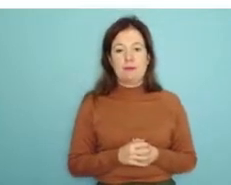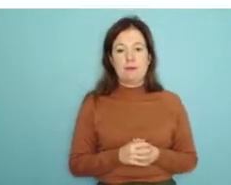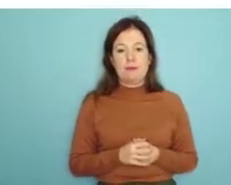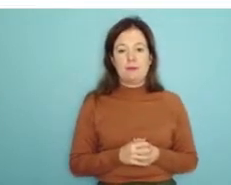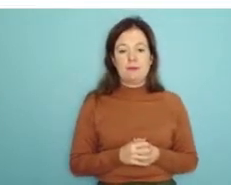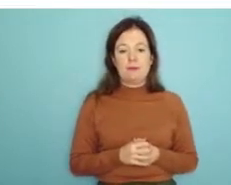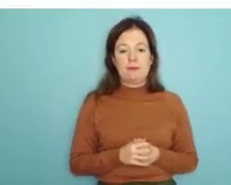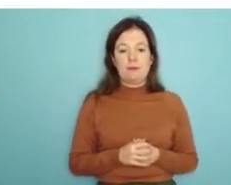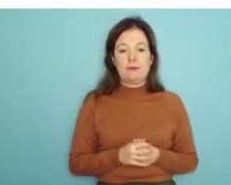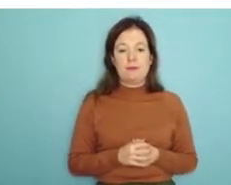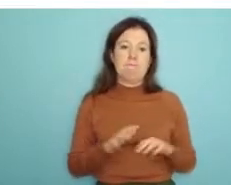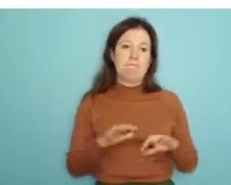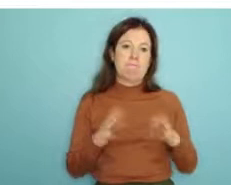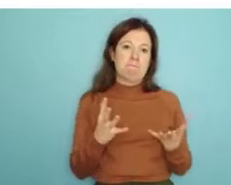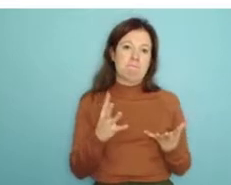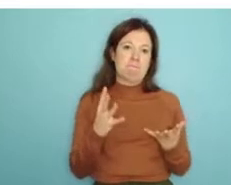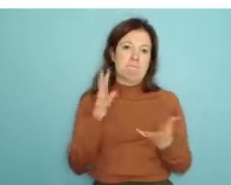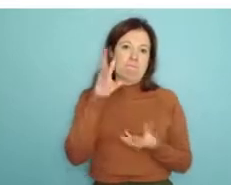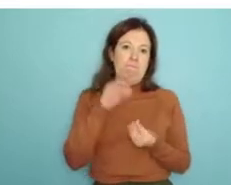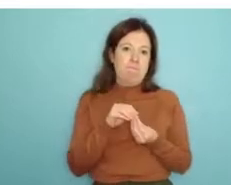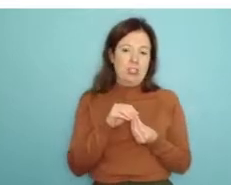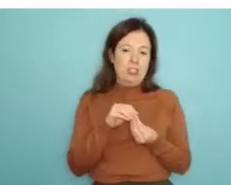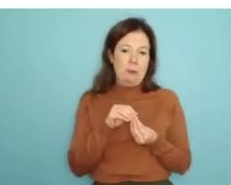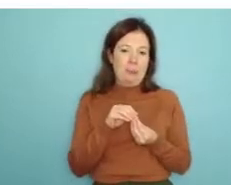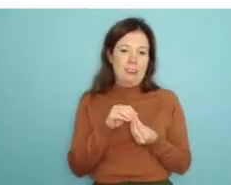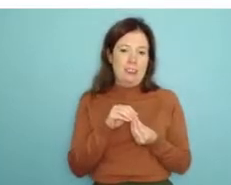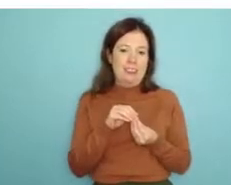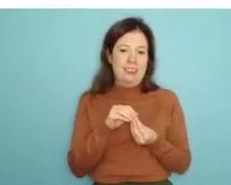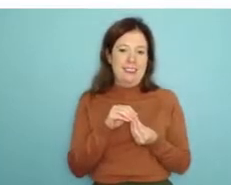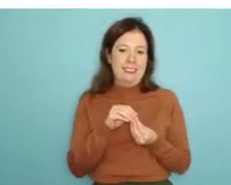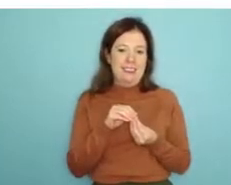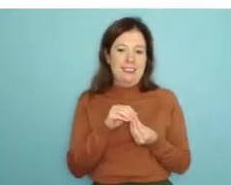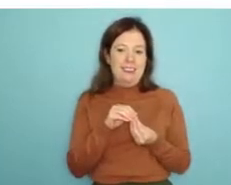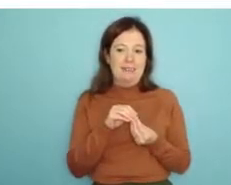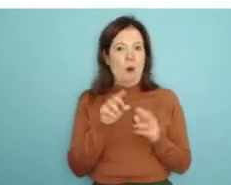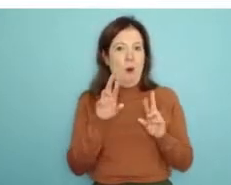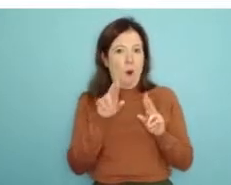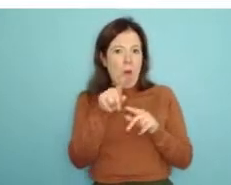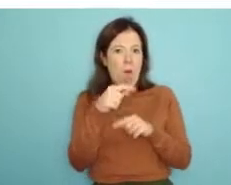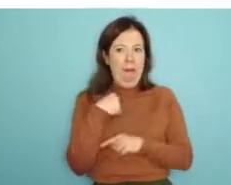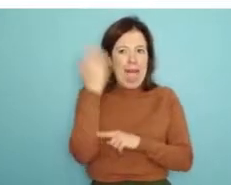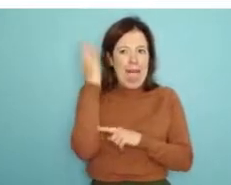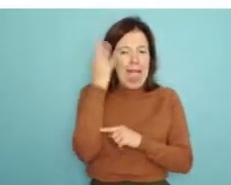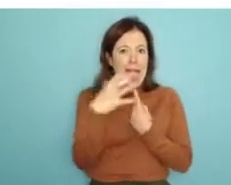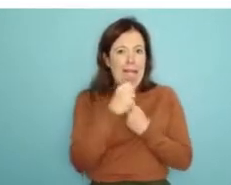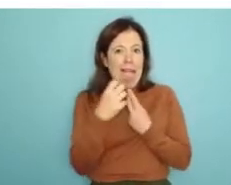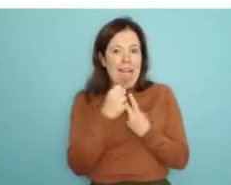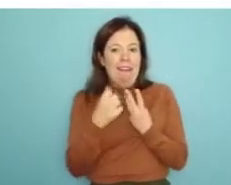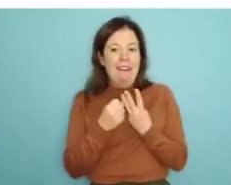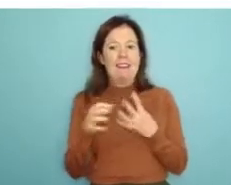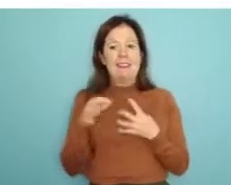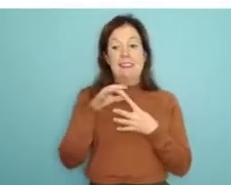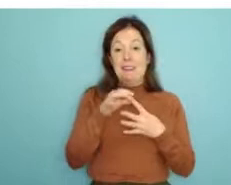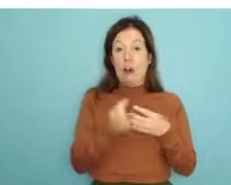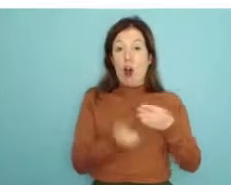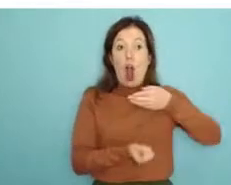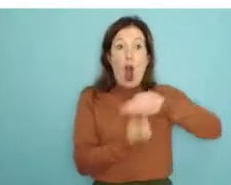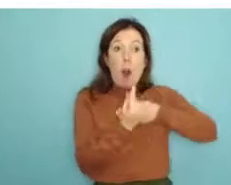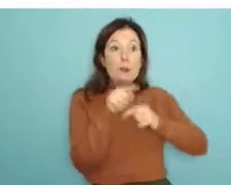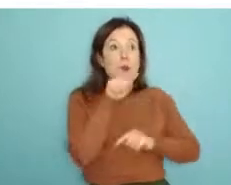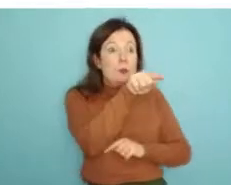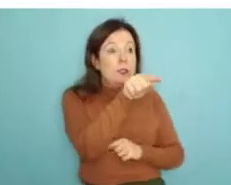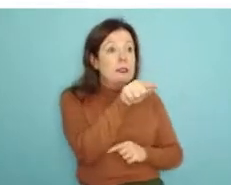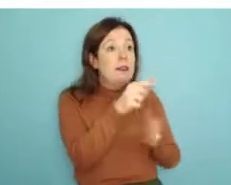So in summary, I hope I got this sense throughout the talk, but I'd encourage you to find new opportunities to develop